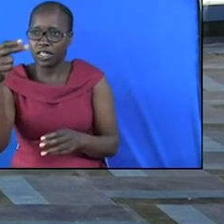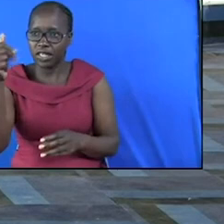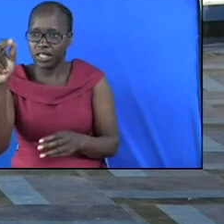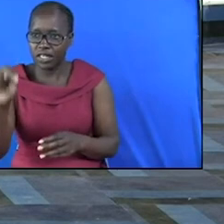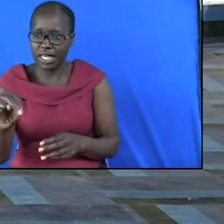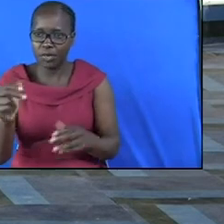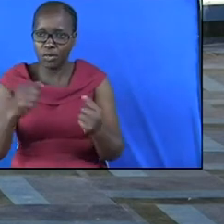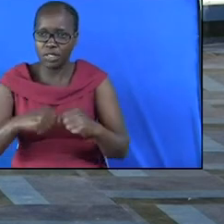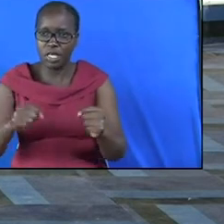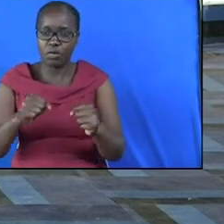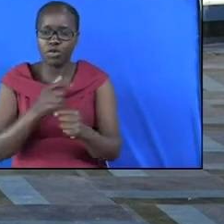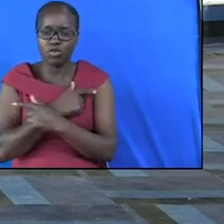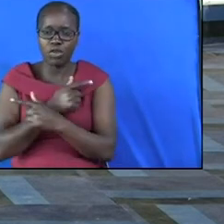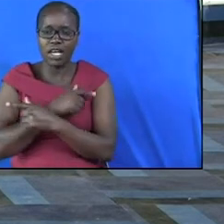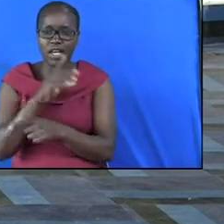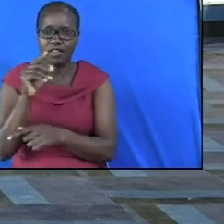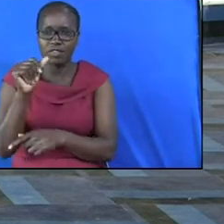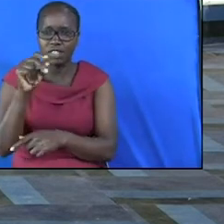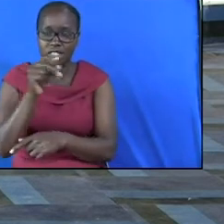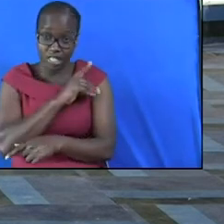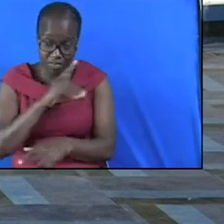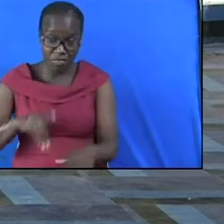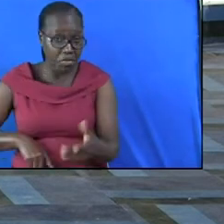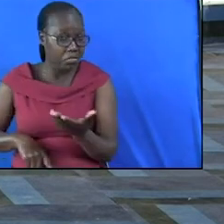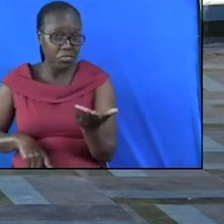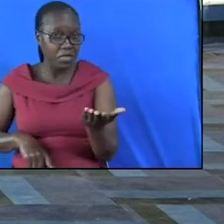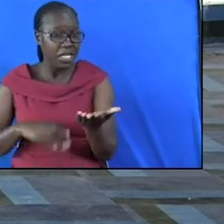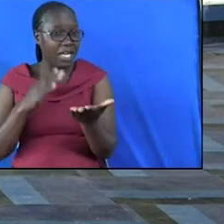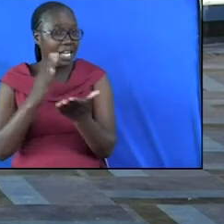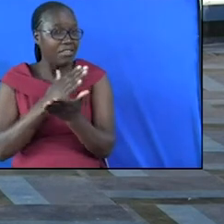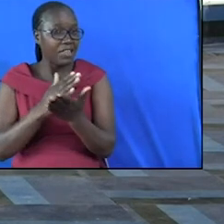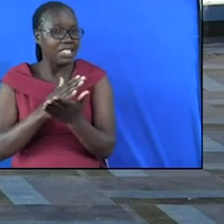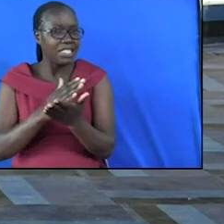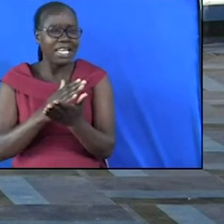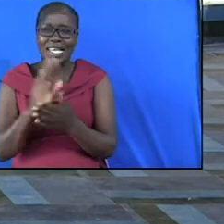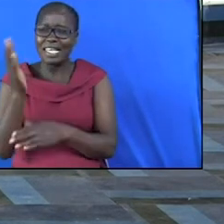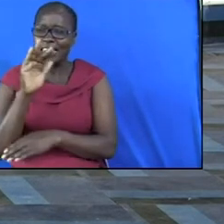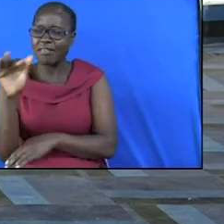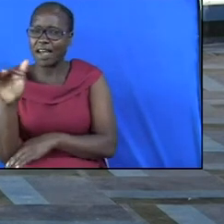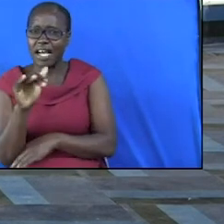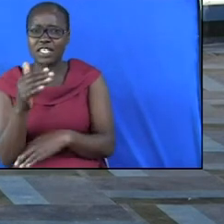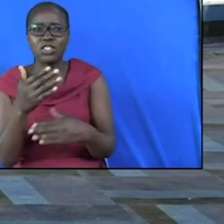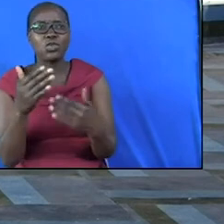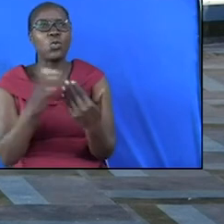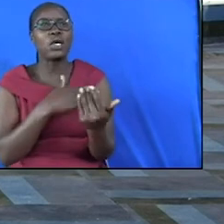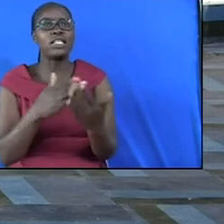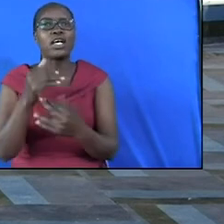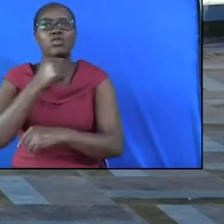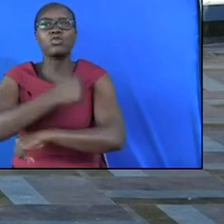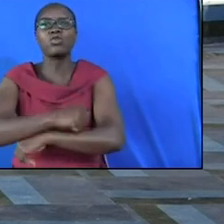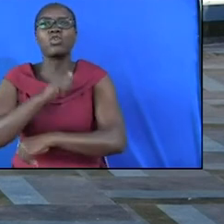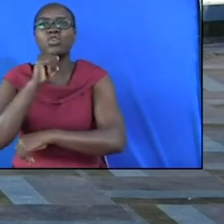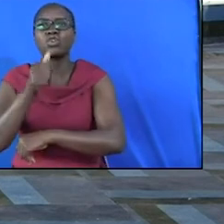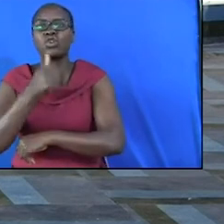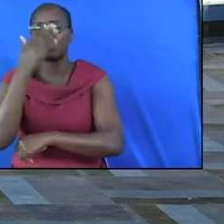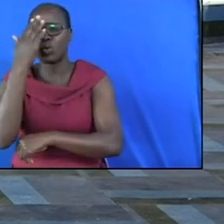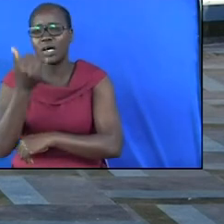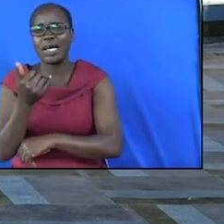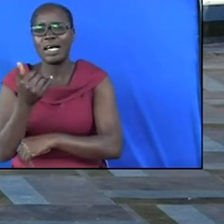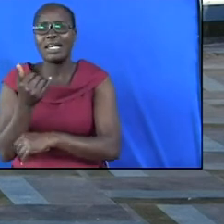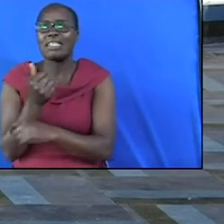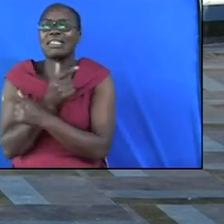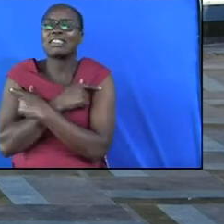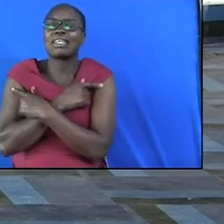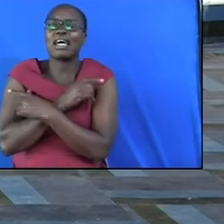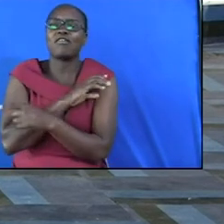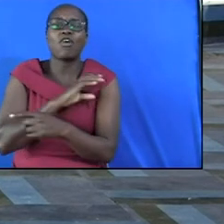able to love David? And in fact, he did not ask whether he has gone to school or not, because that is the love